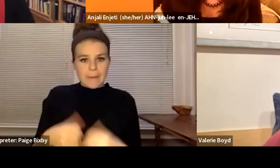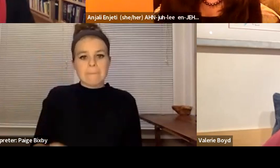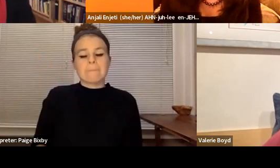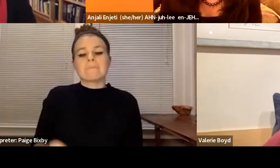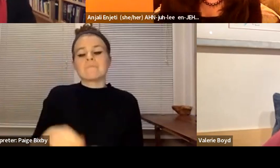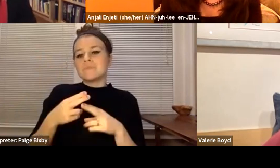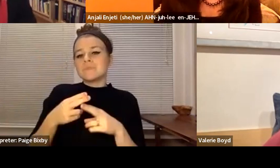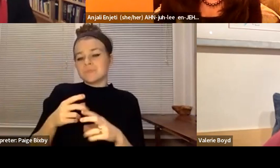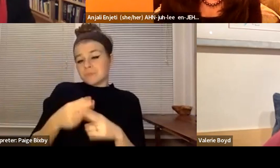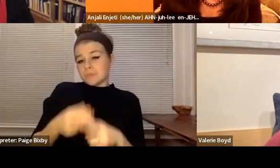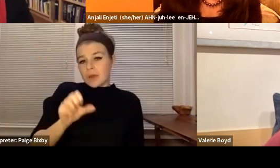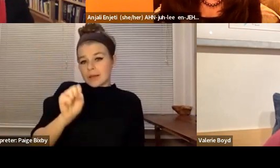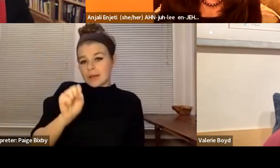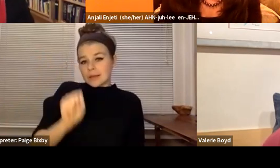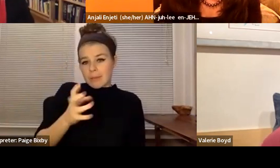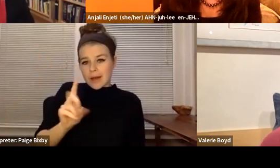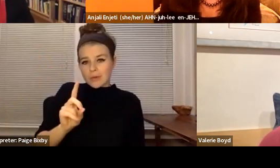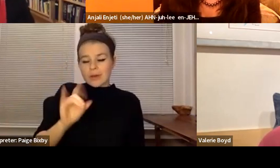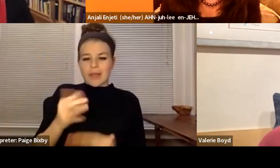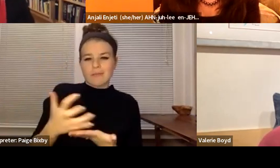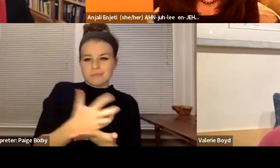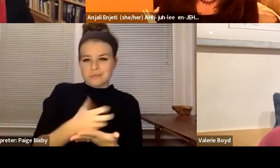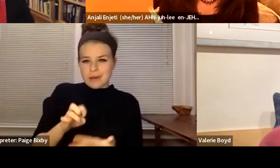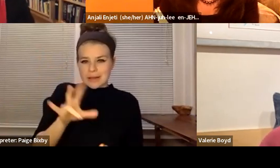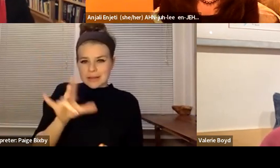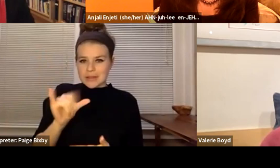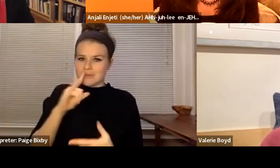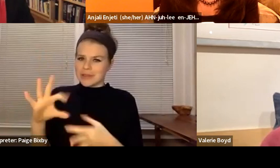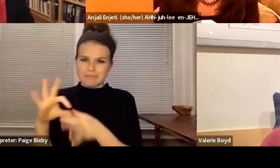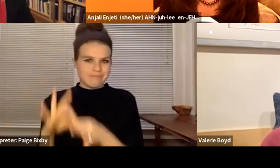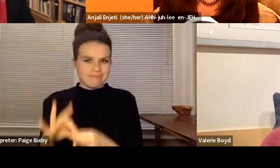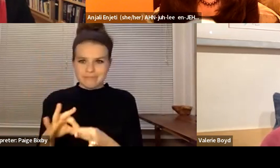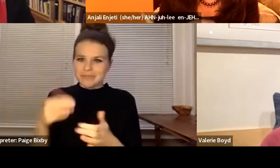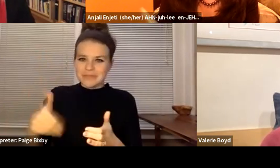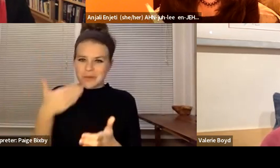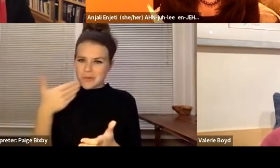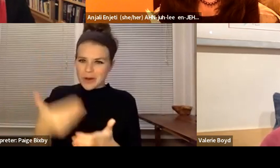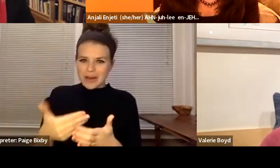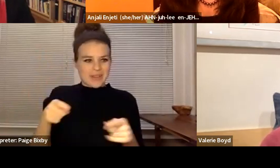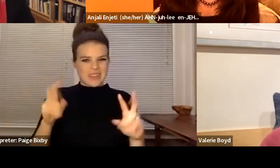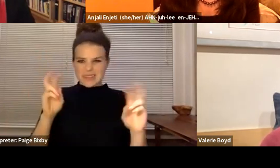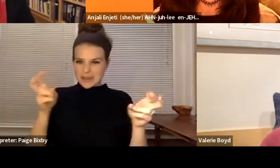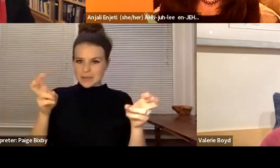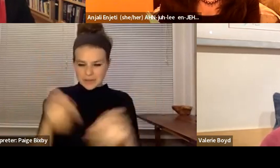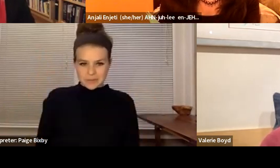essays. And it's an essay that just so happens to tie in really well to the wonderful topic.